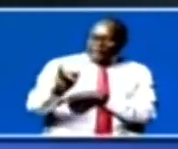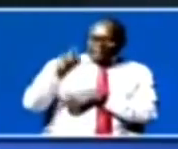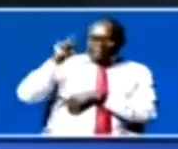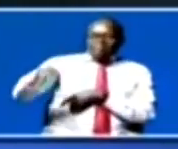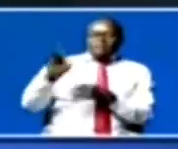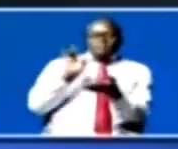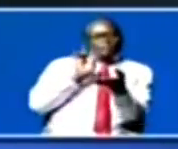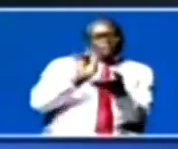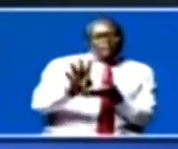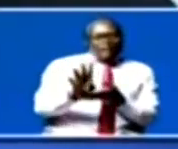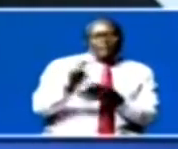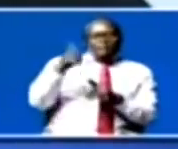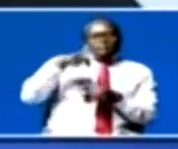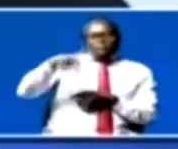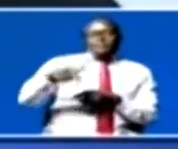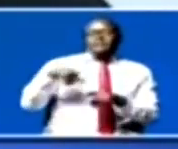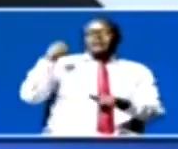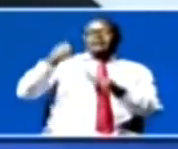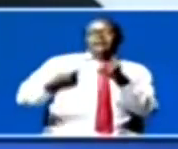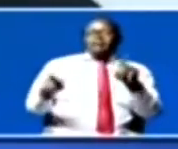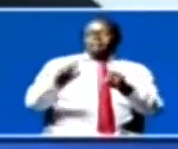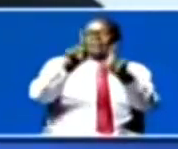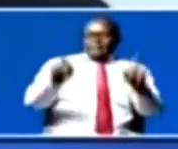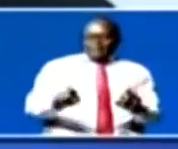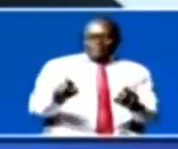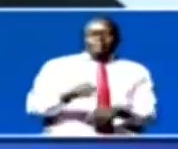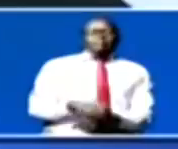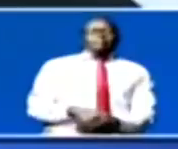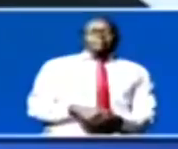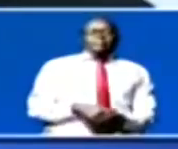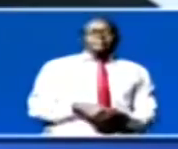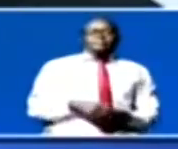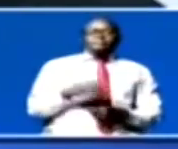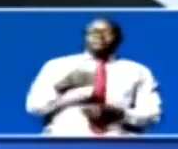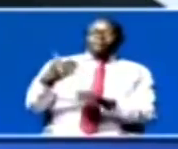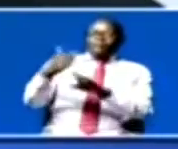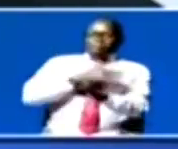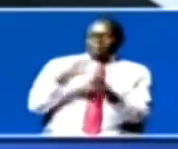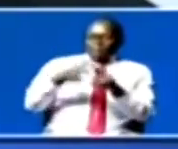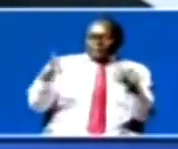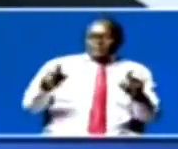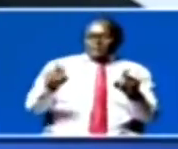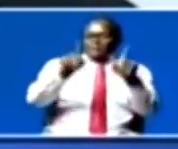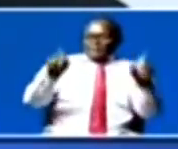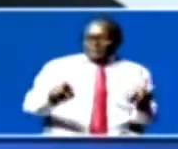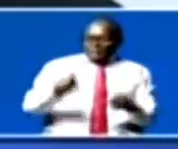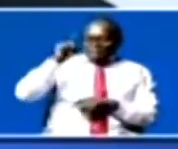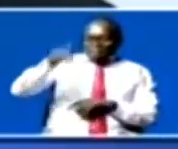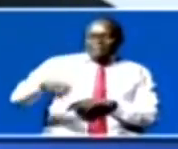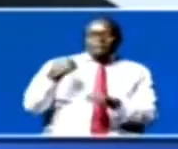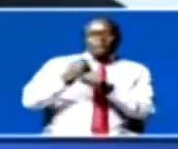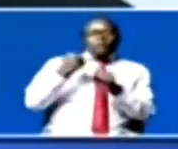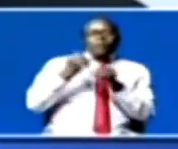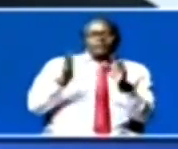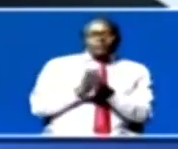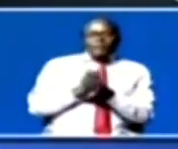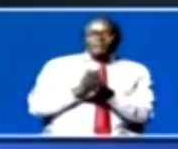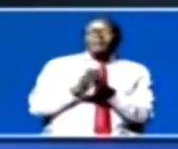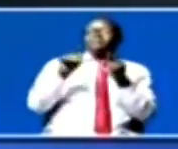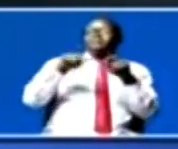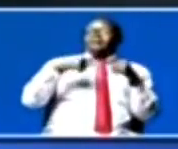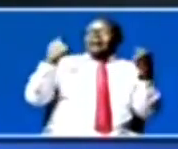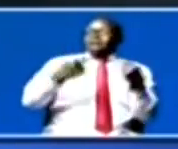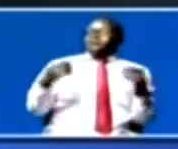be disqualified from this year's examinations. Before the commencement of the exams, we will put together a multi-sectoral